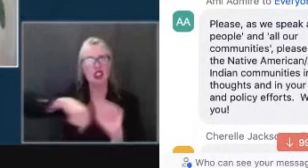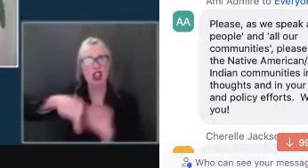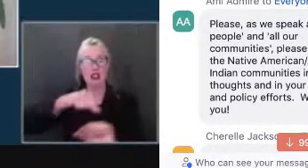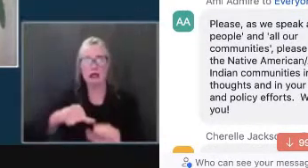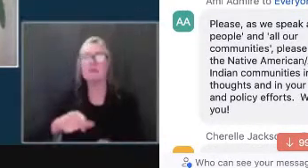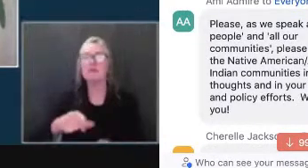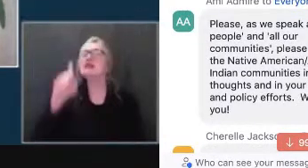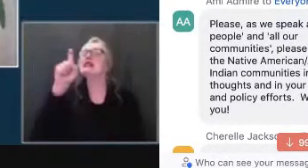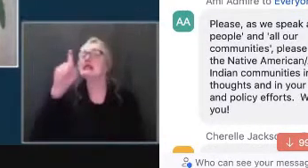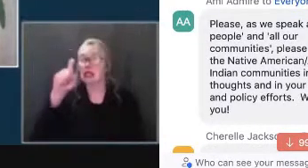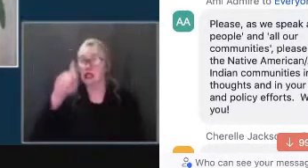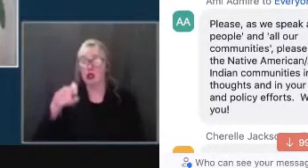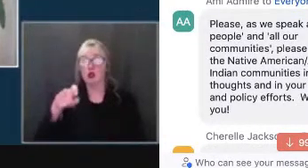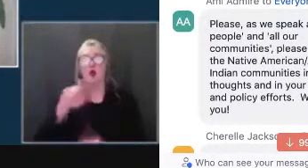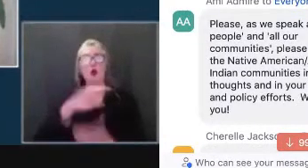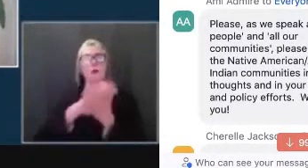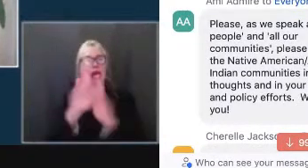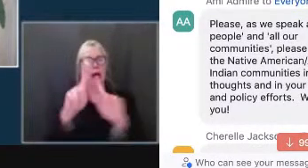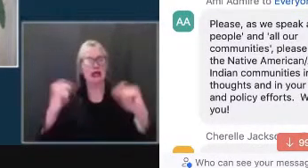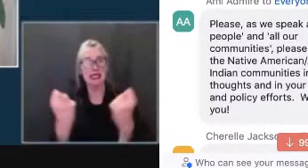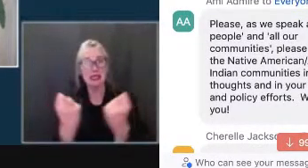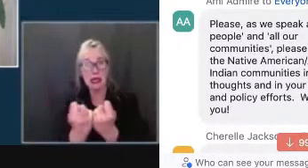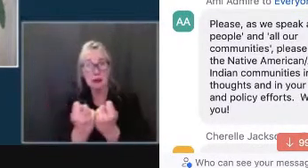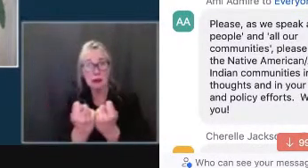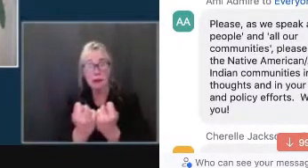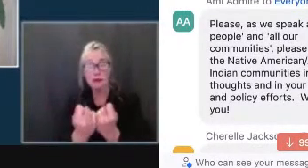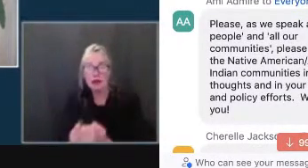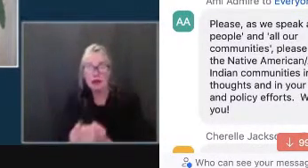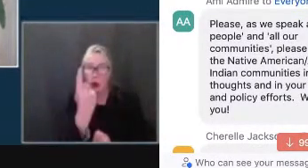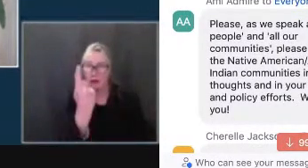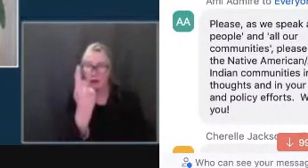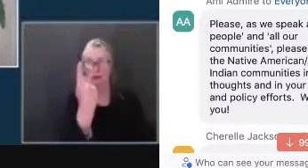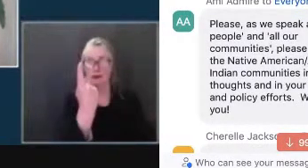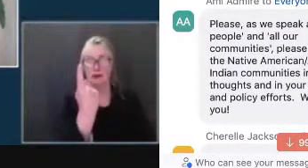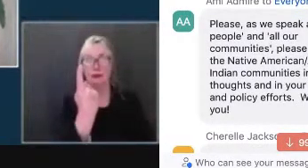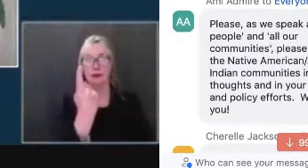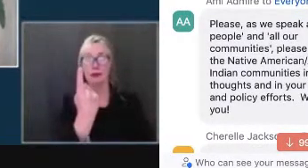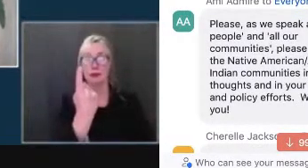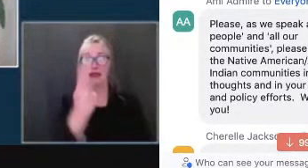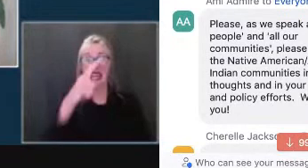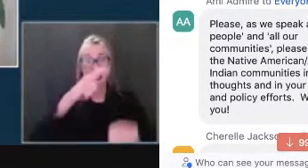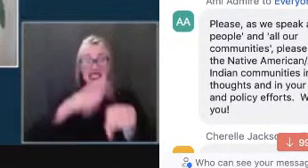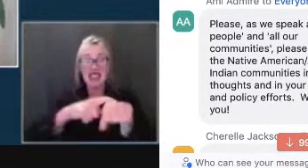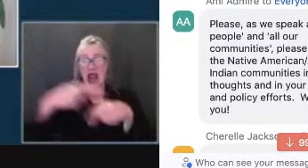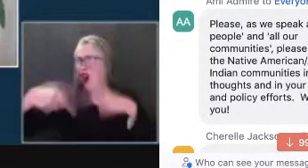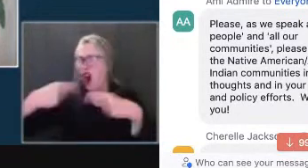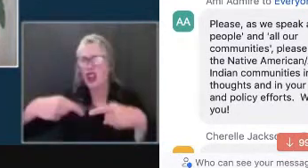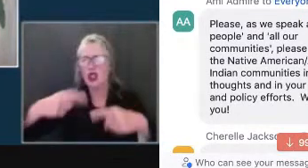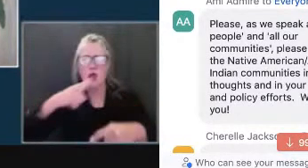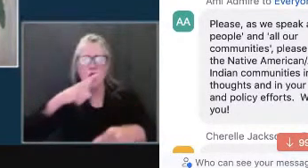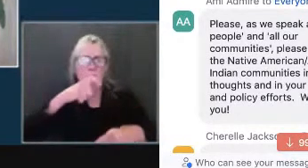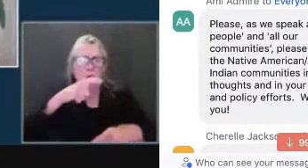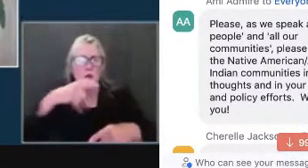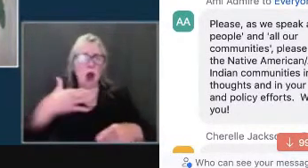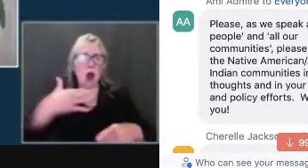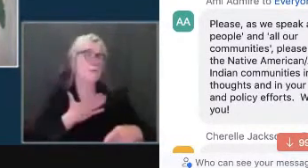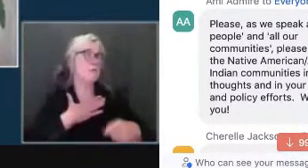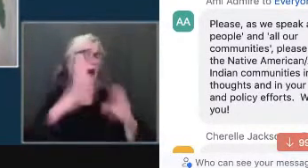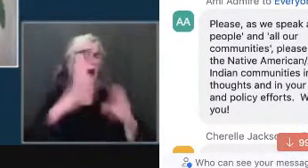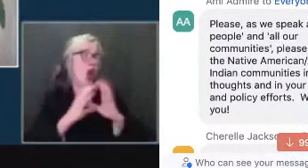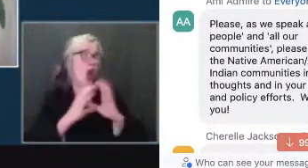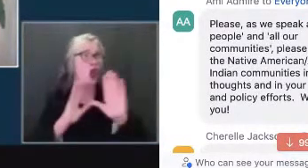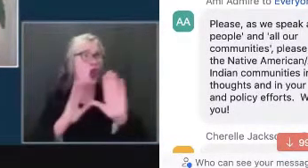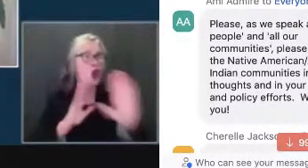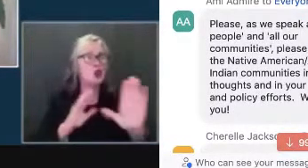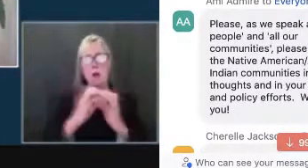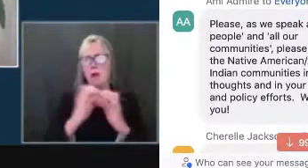all must be a team, one team. It is not time to argue over who gets the ball. We all just have to